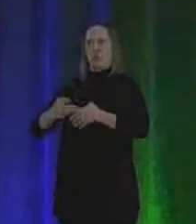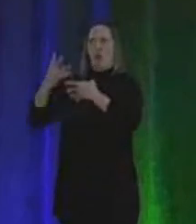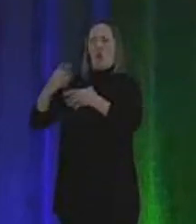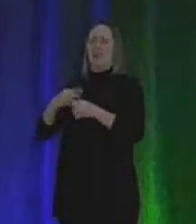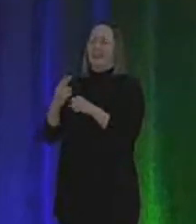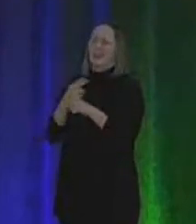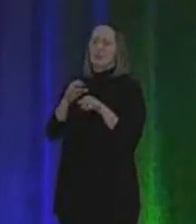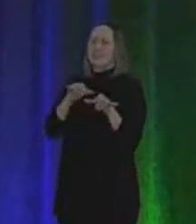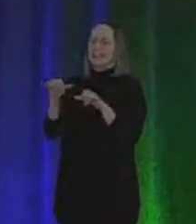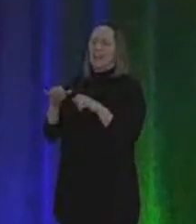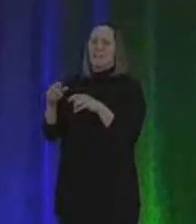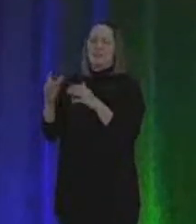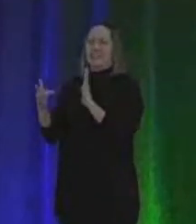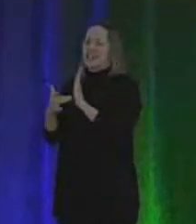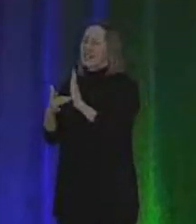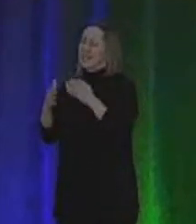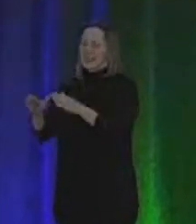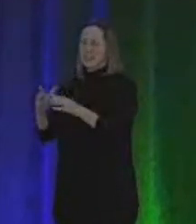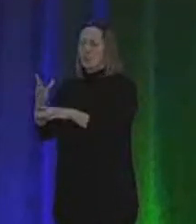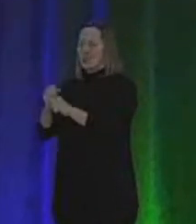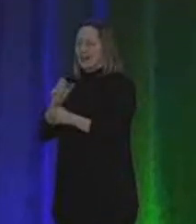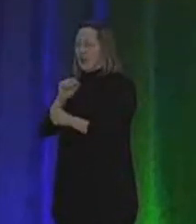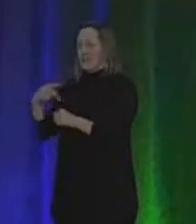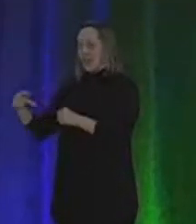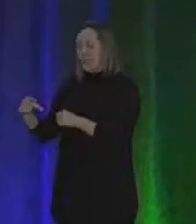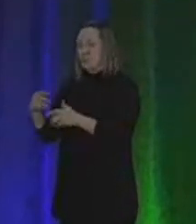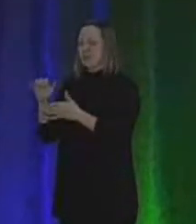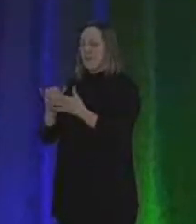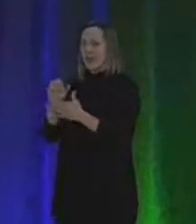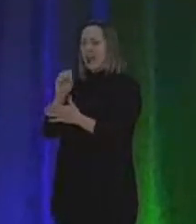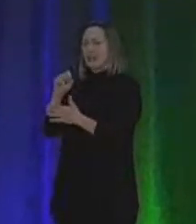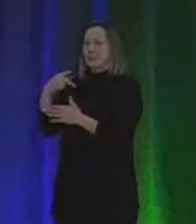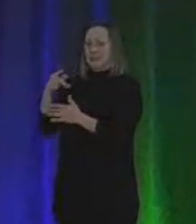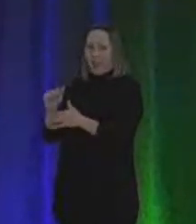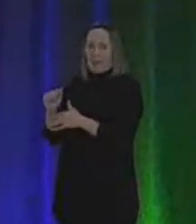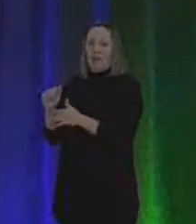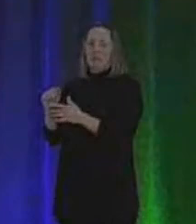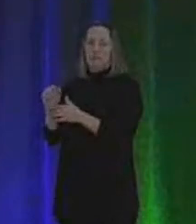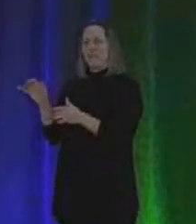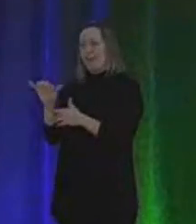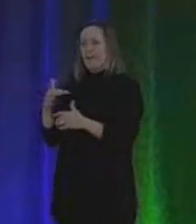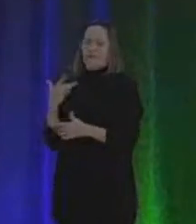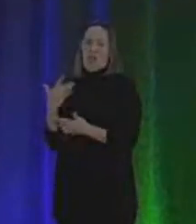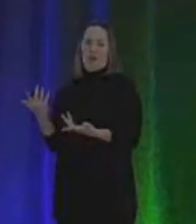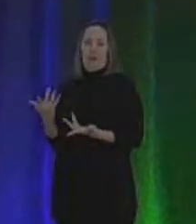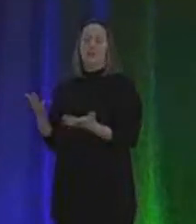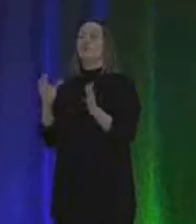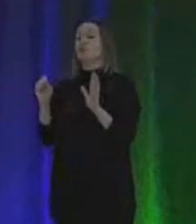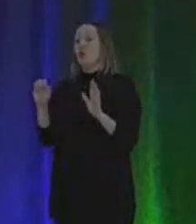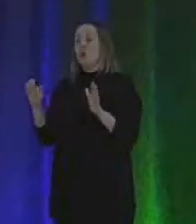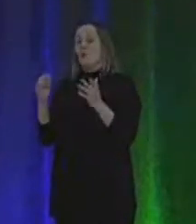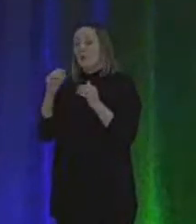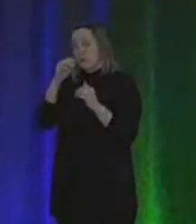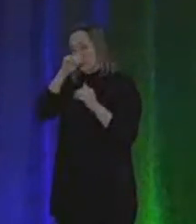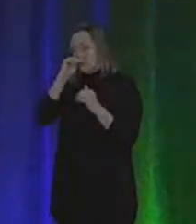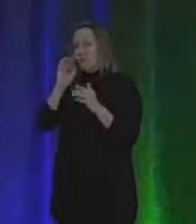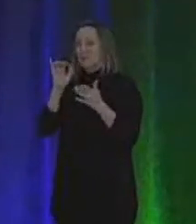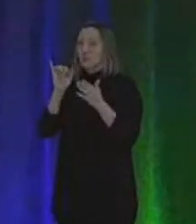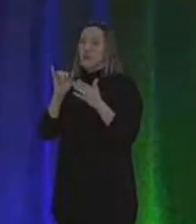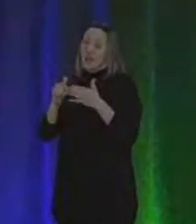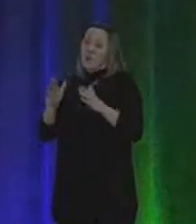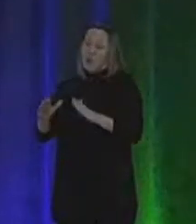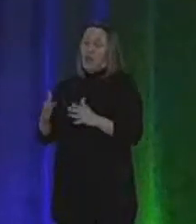and client-side routing to give applications that SPA-like feel. And so in that